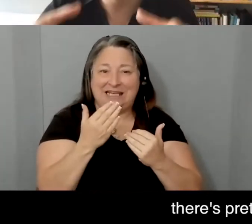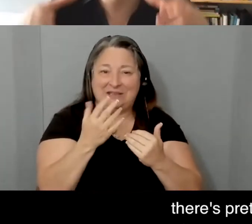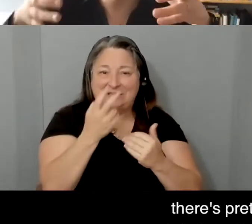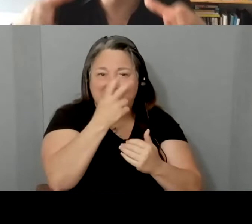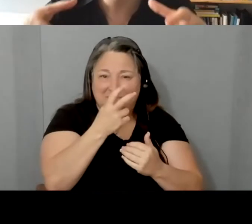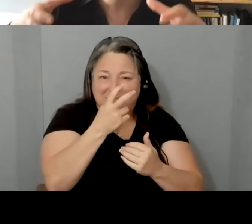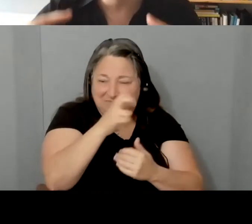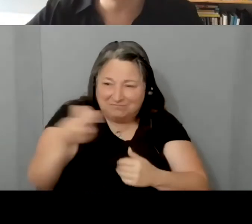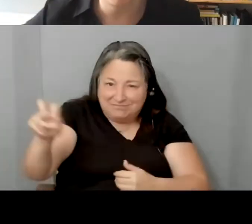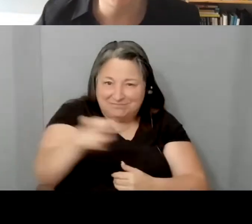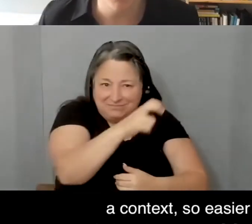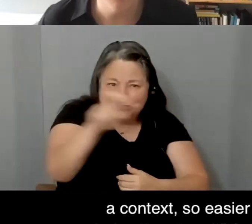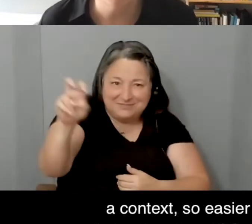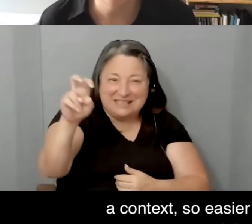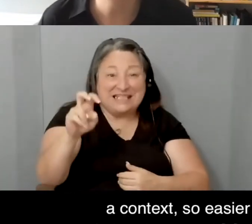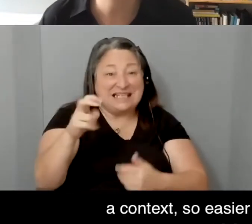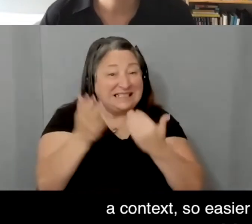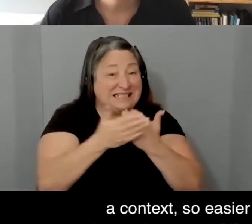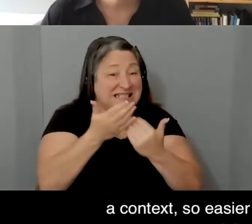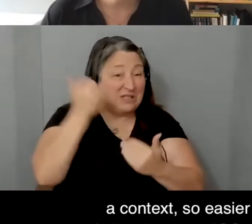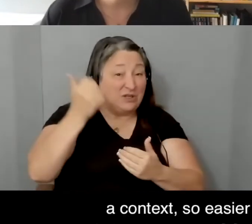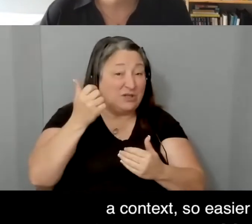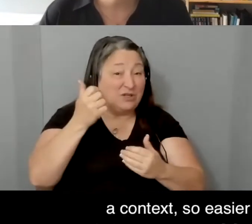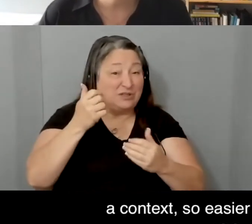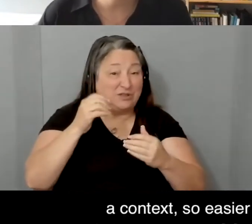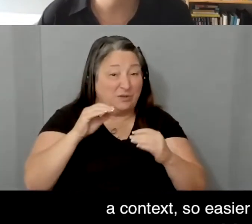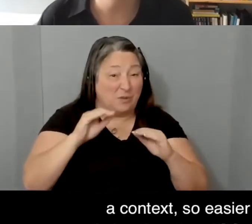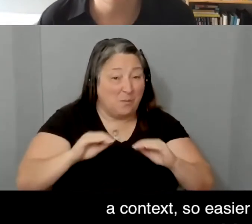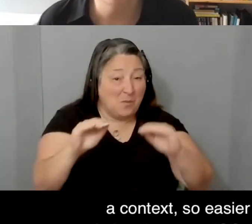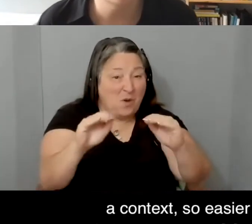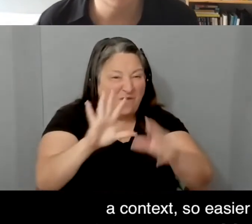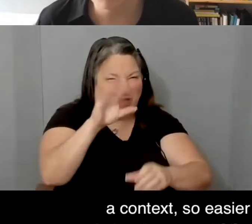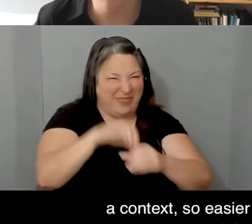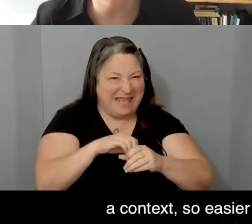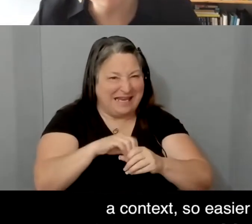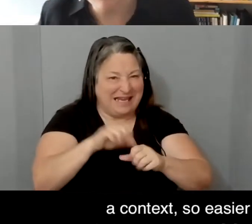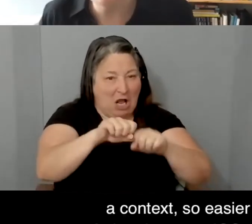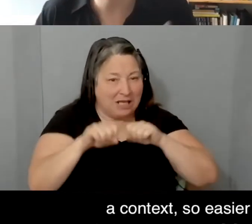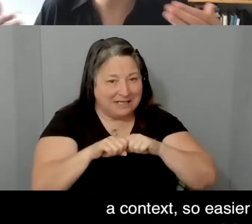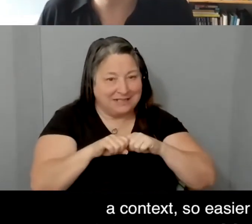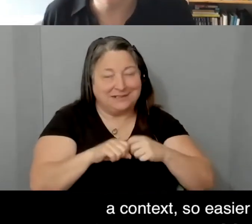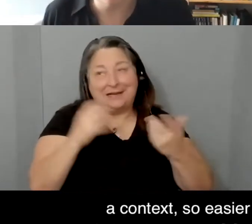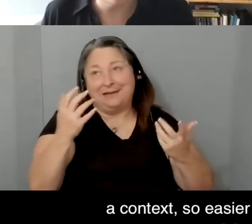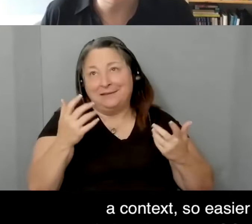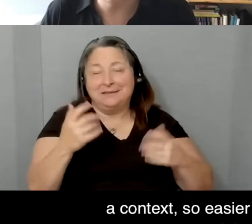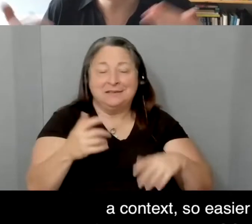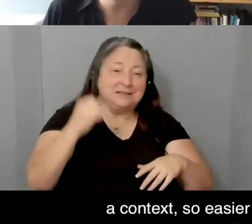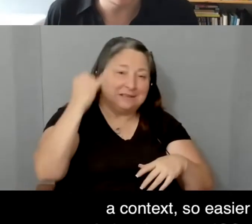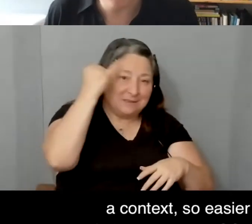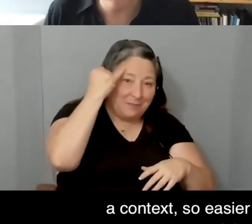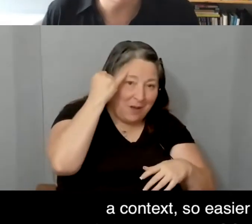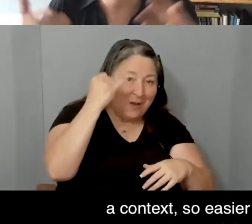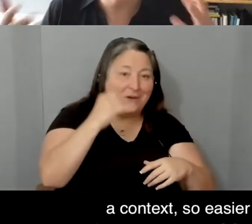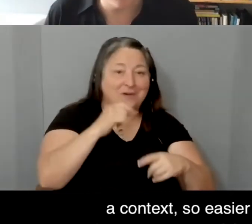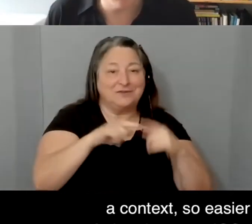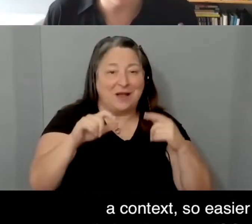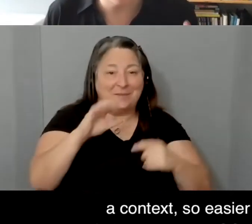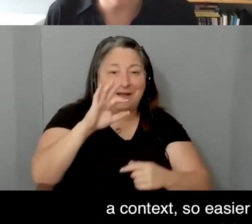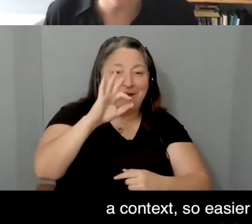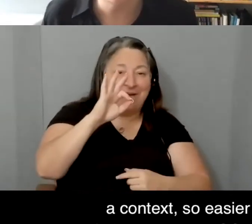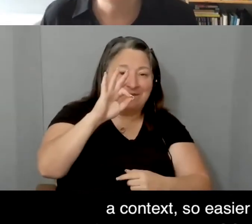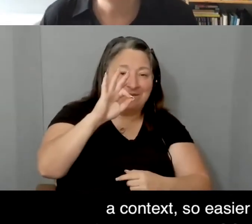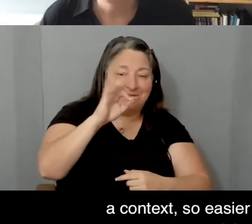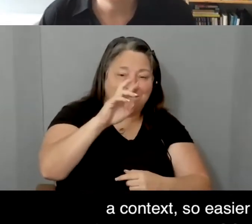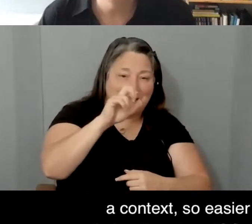to move within a context. So easier to move from, like, let's say, a federation to a JCC to a Jewish